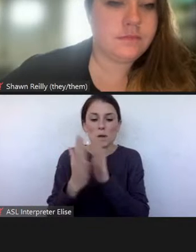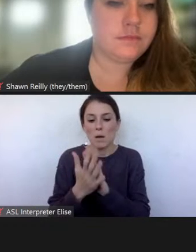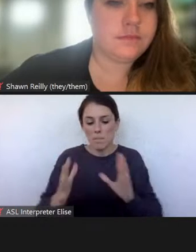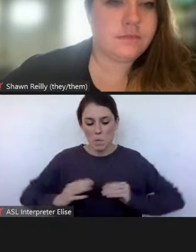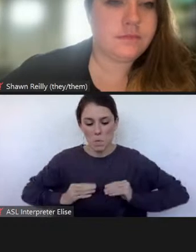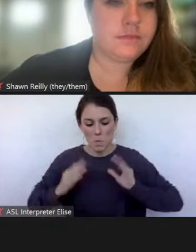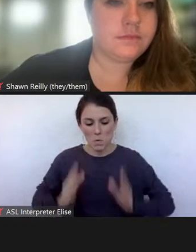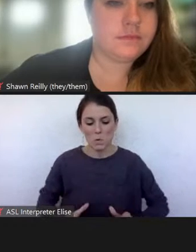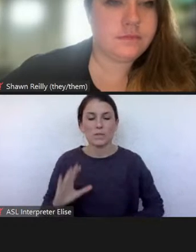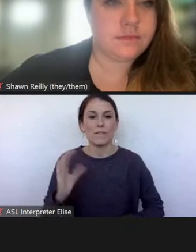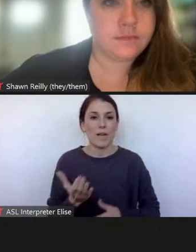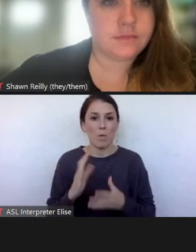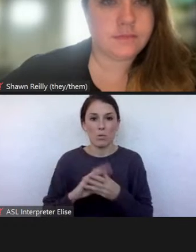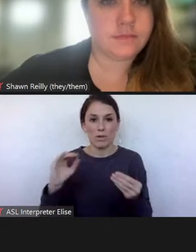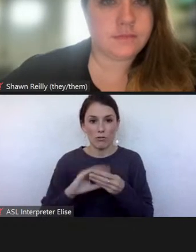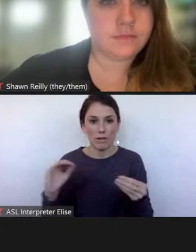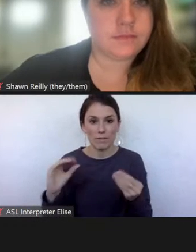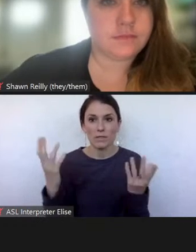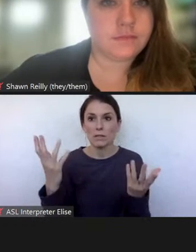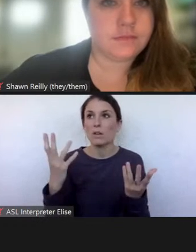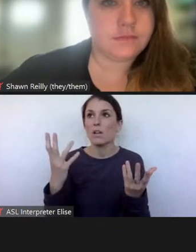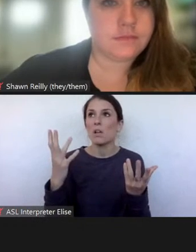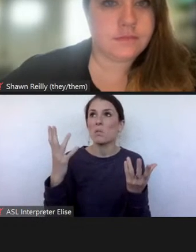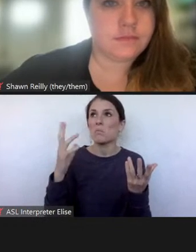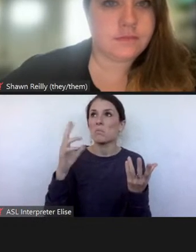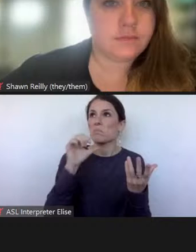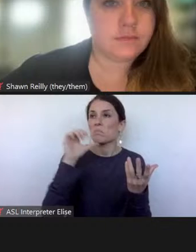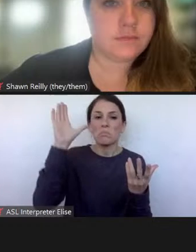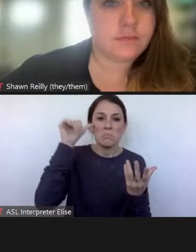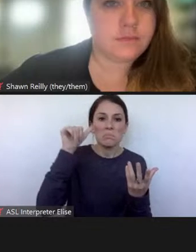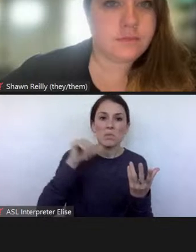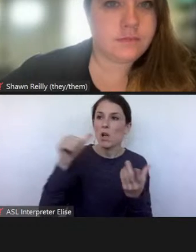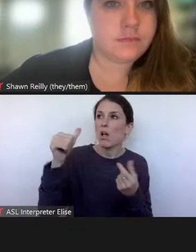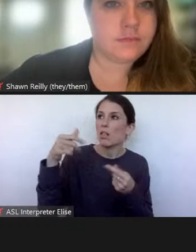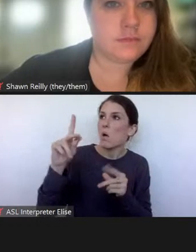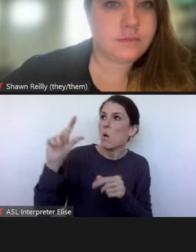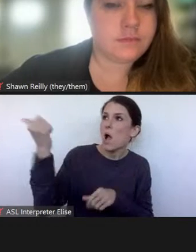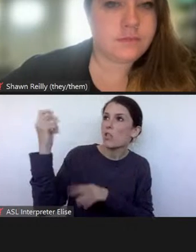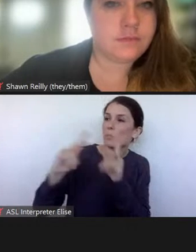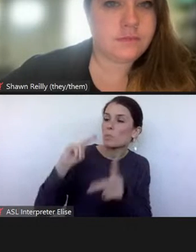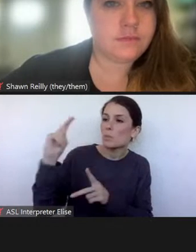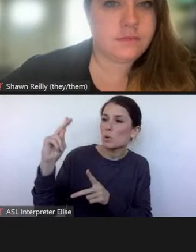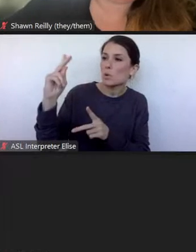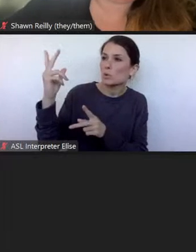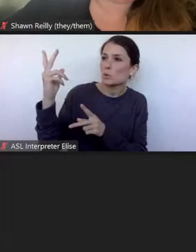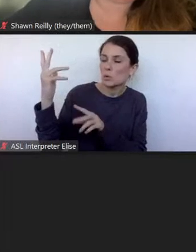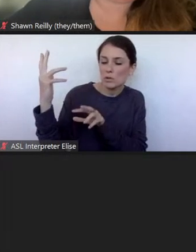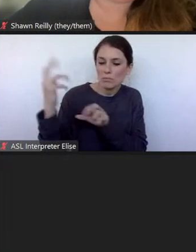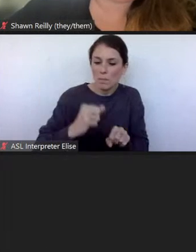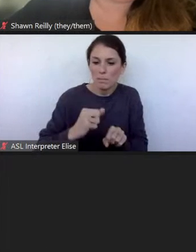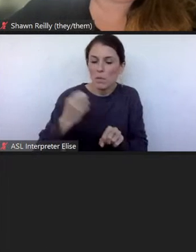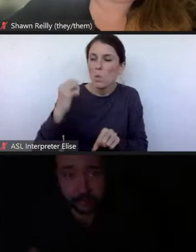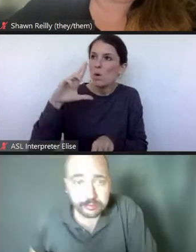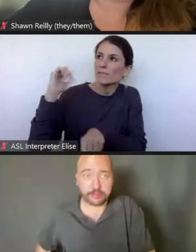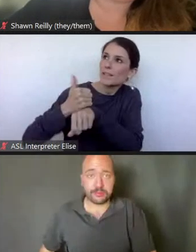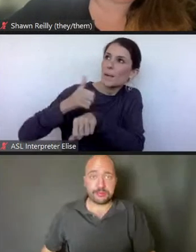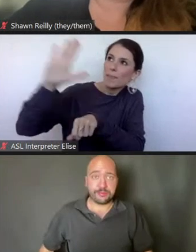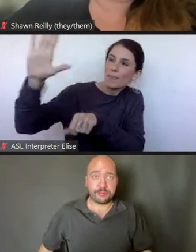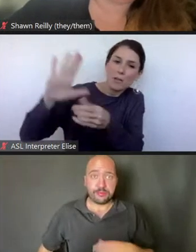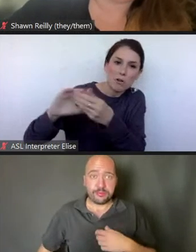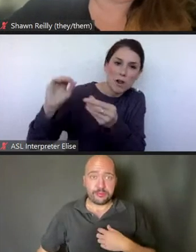narratives and not allowing others to make us or to set us up in their